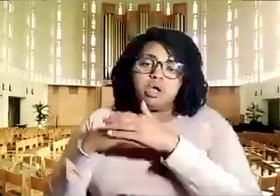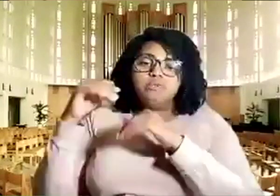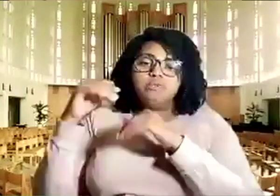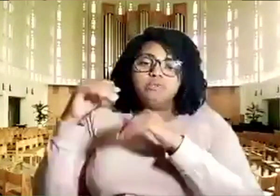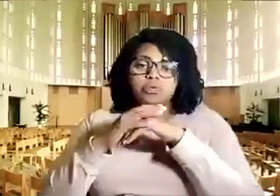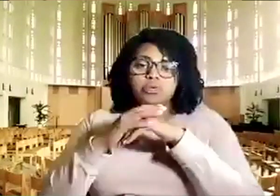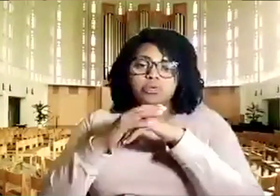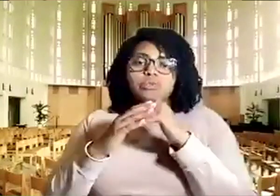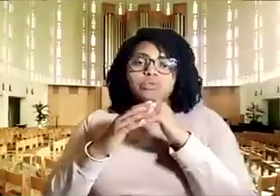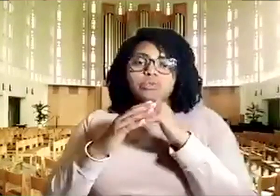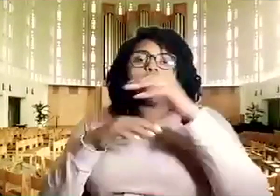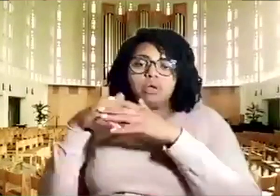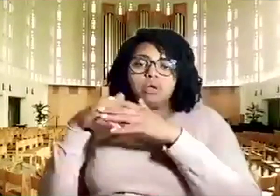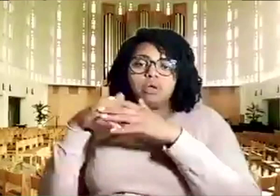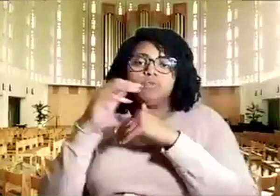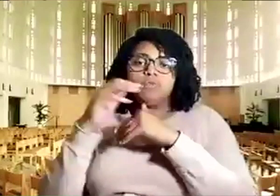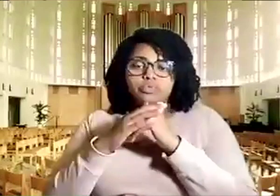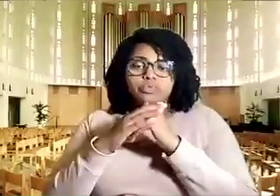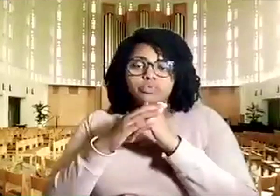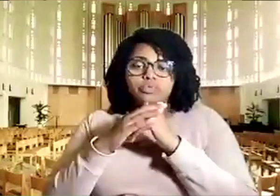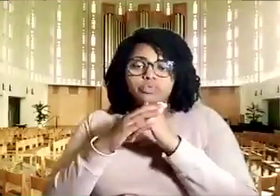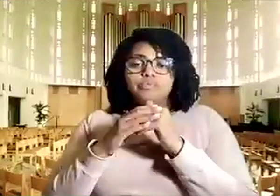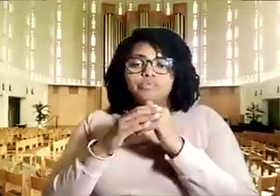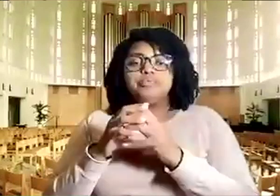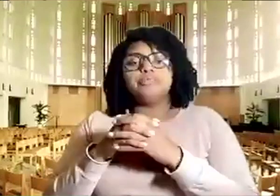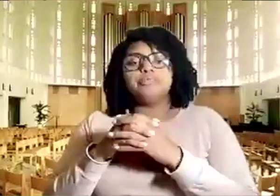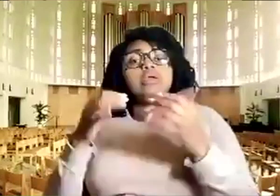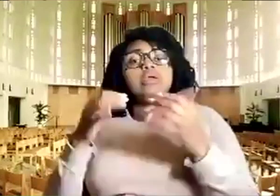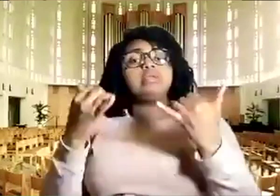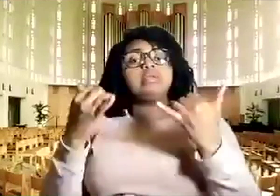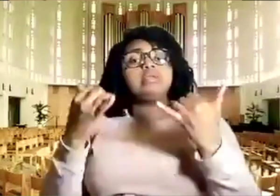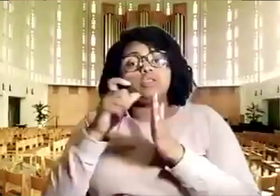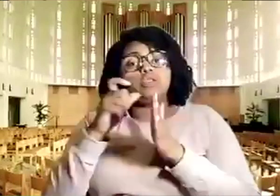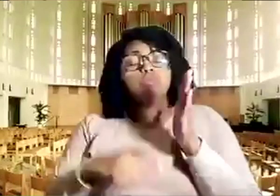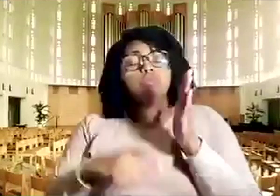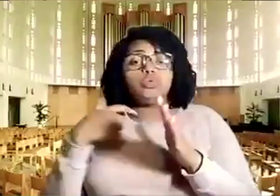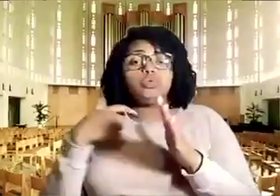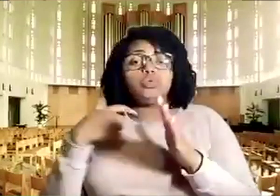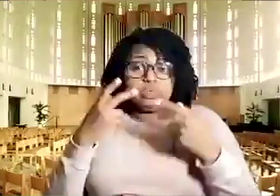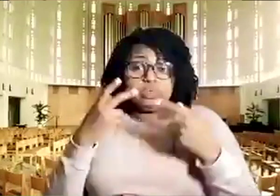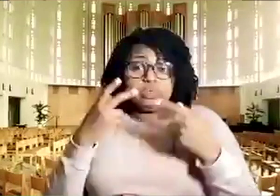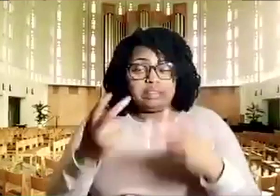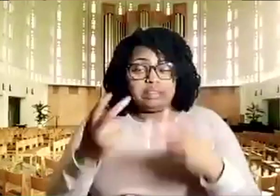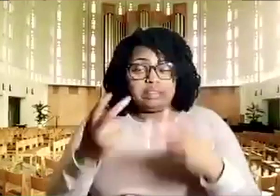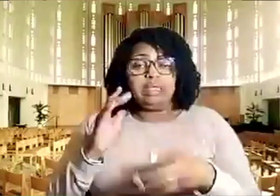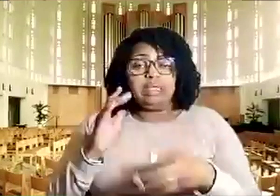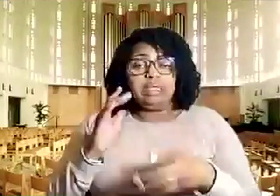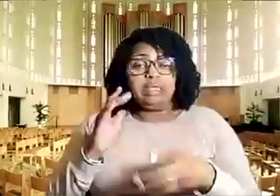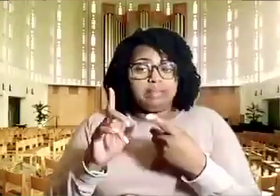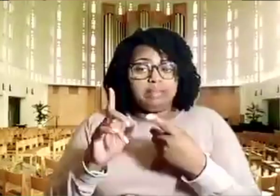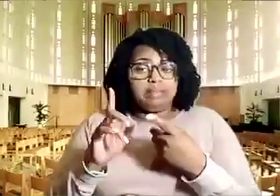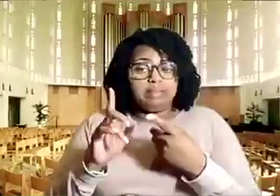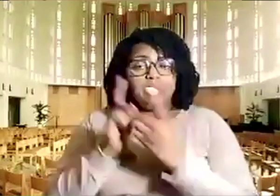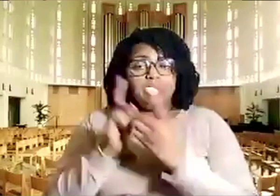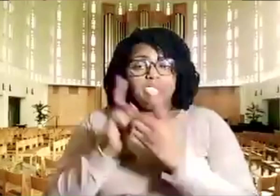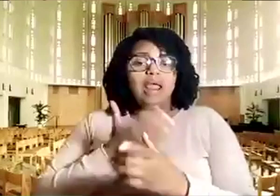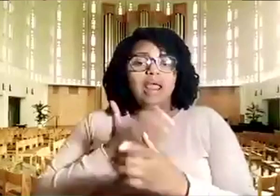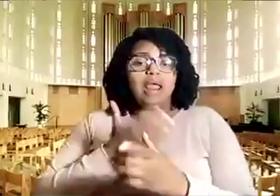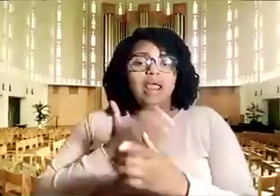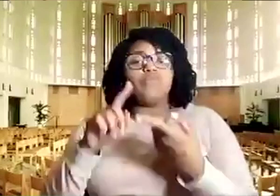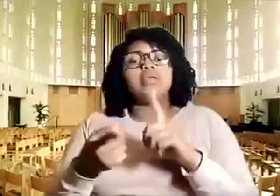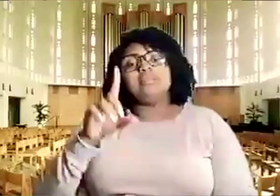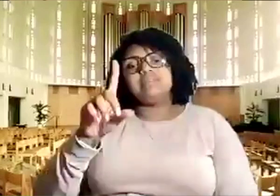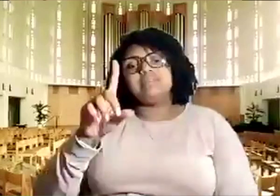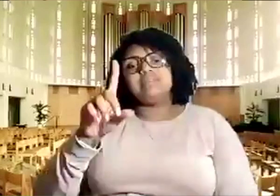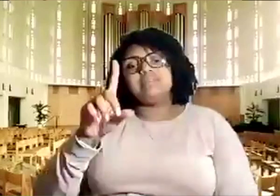comfort. In today's scripture, we meet our friend David. We have to claim